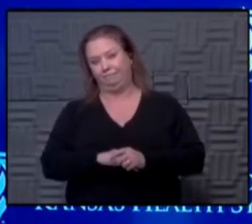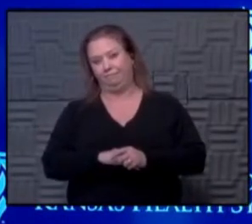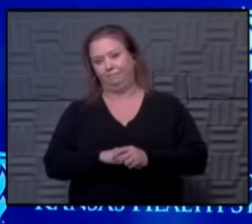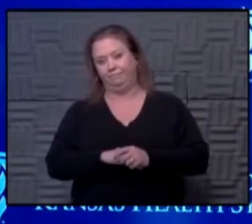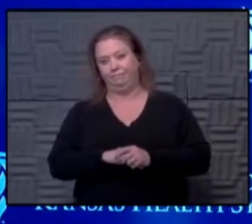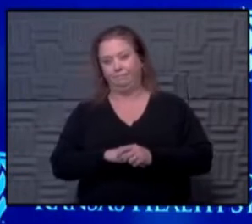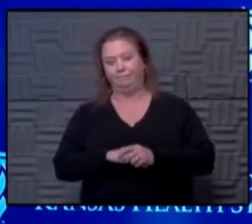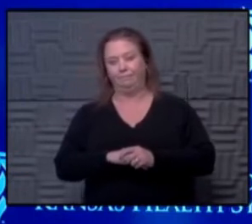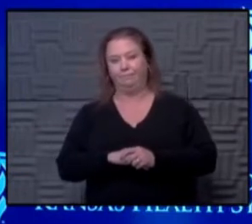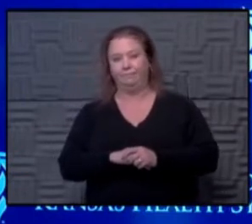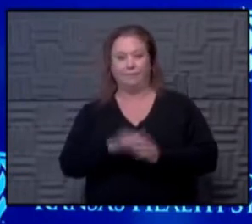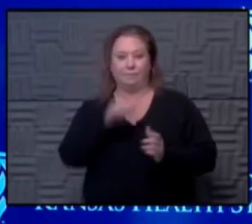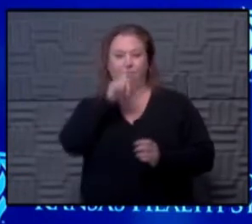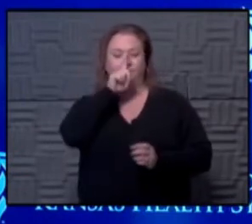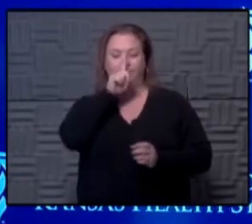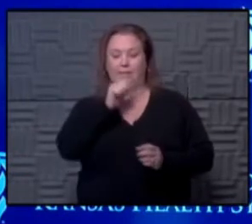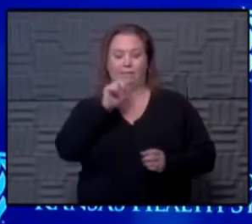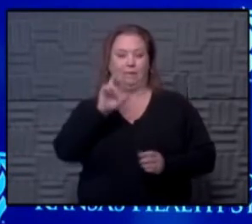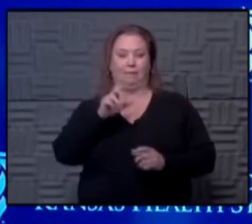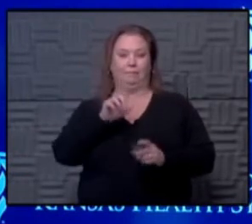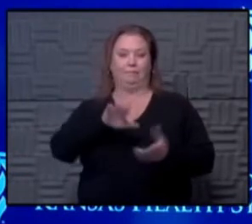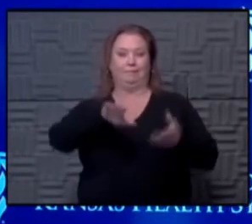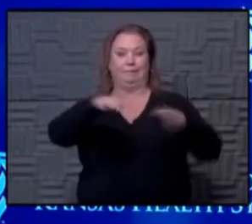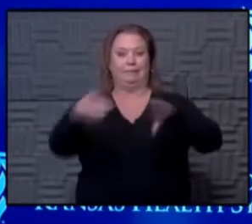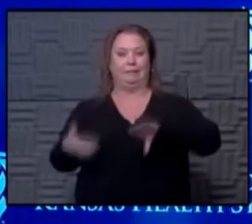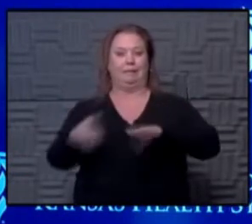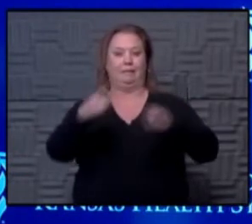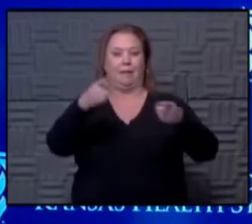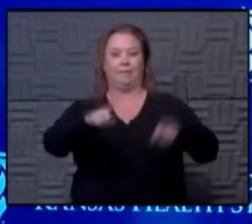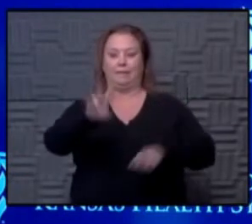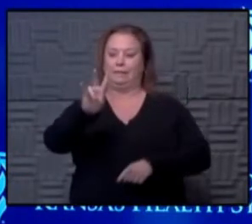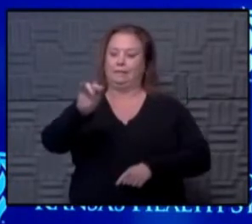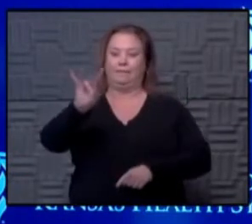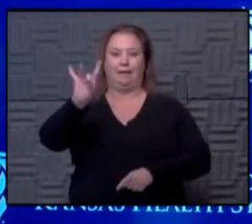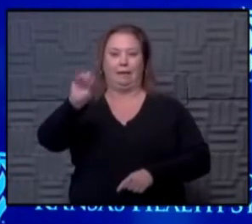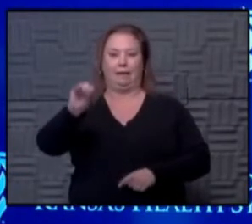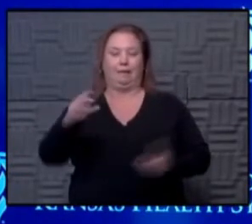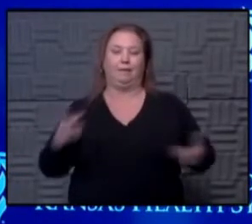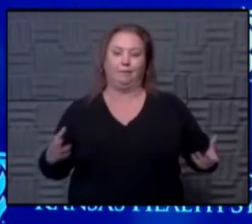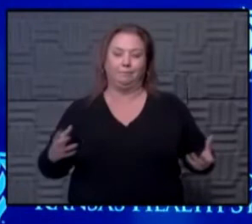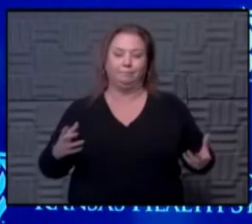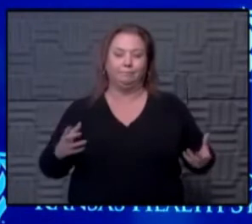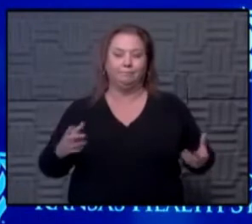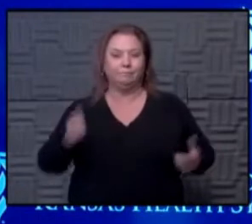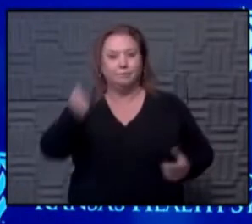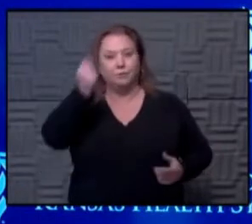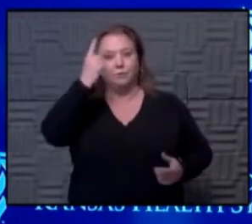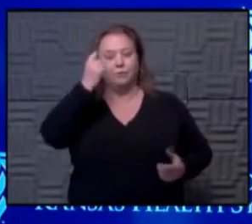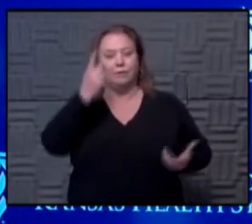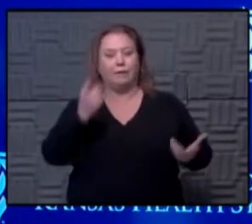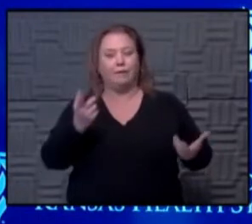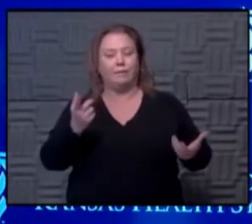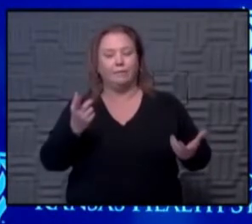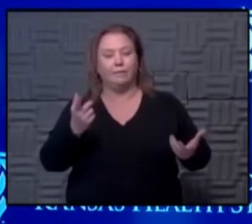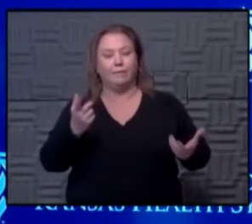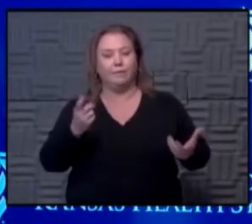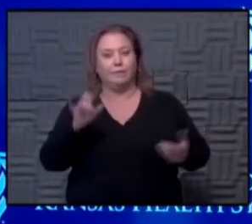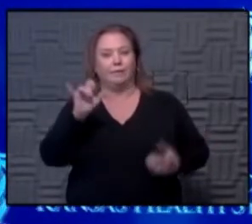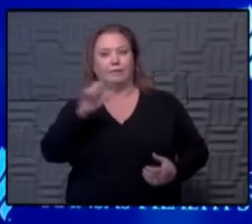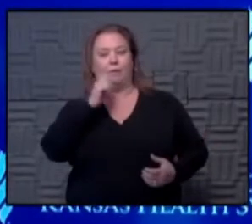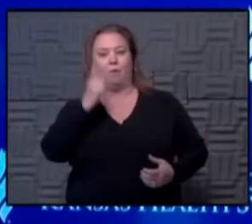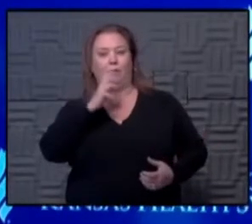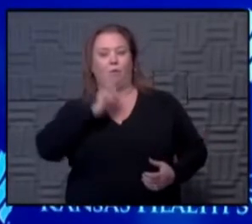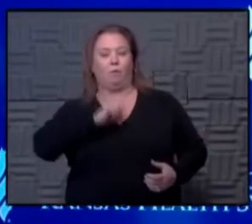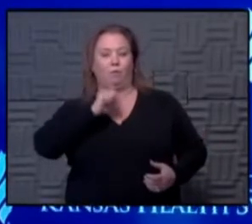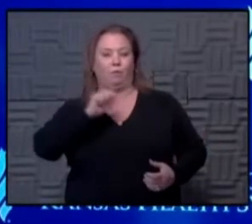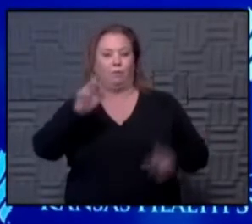not like this is only 70 or 80-year-olds dying. I think that tells the picture, or paints the picture, tells a story. Hopefully